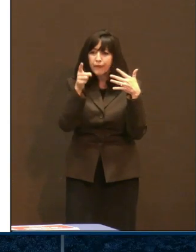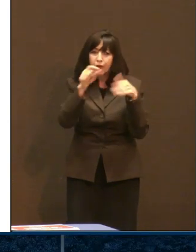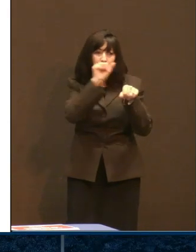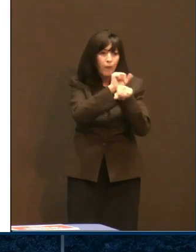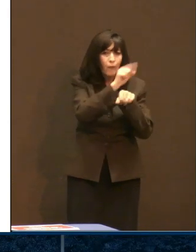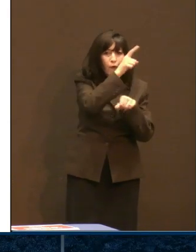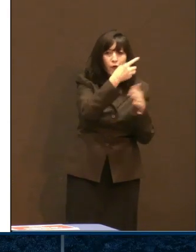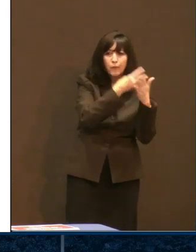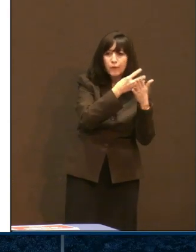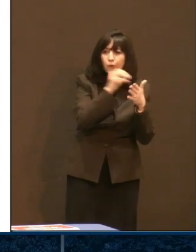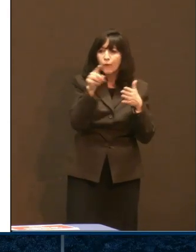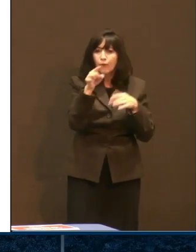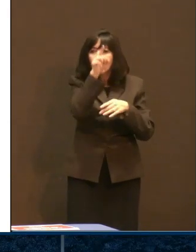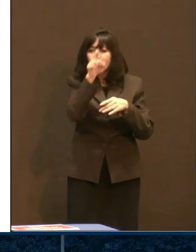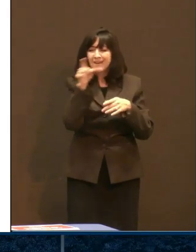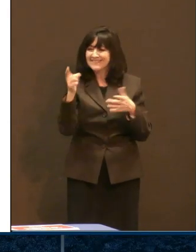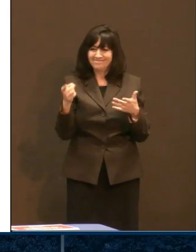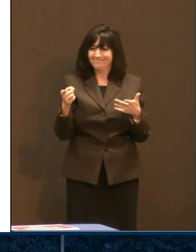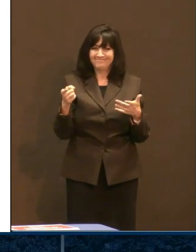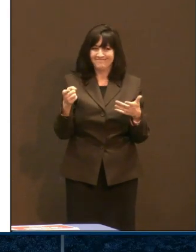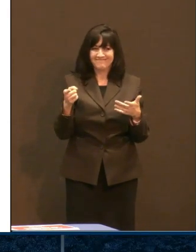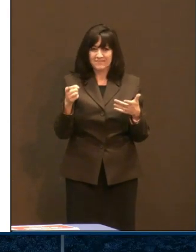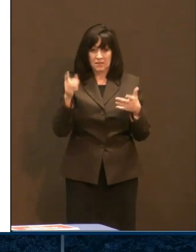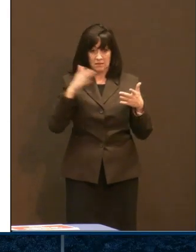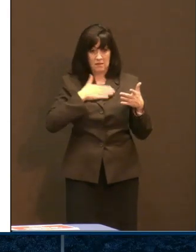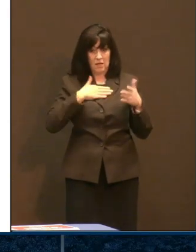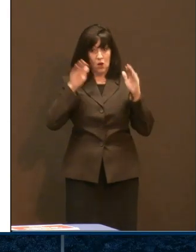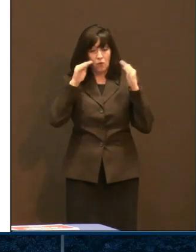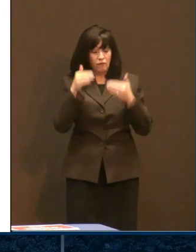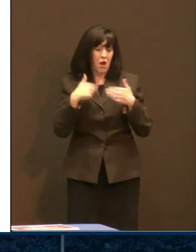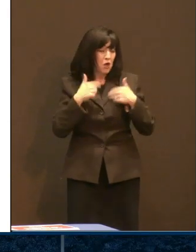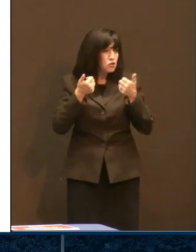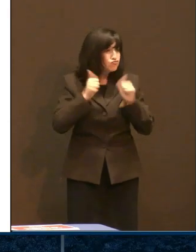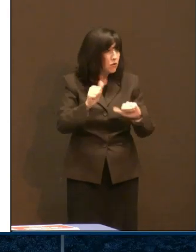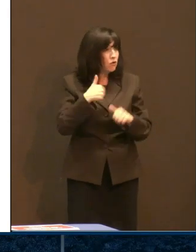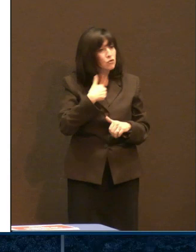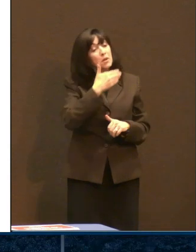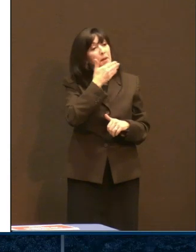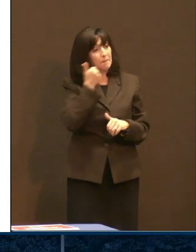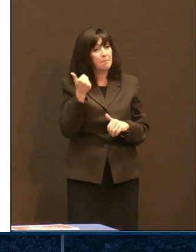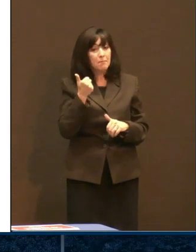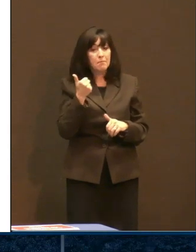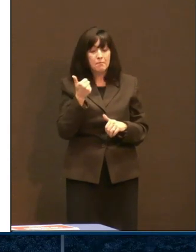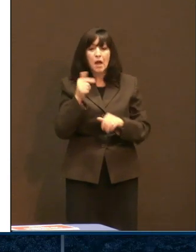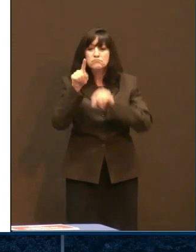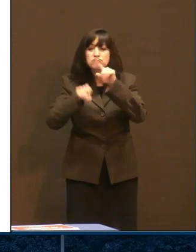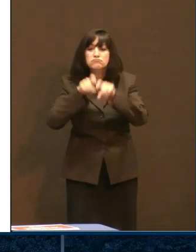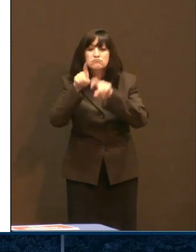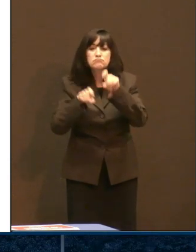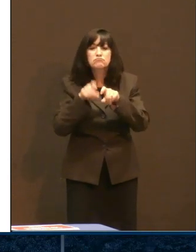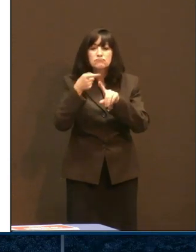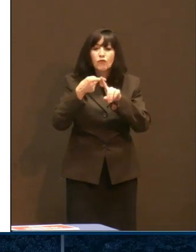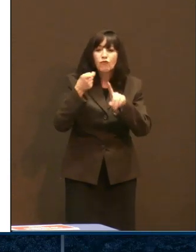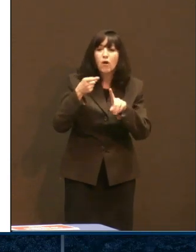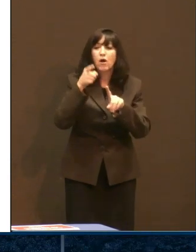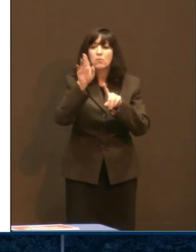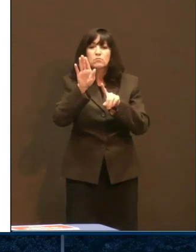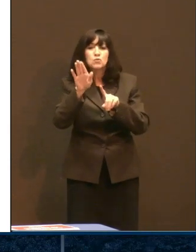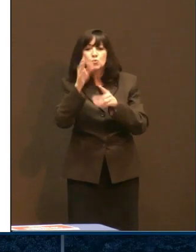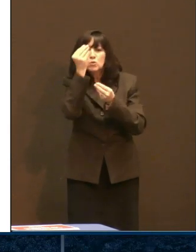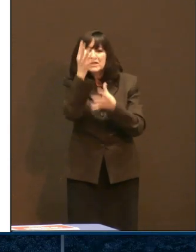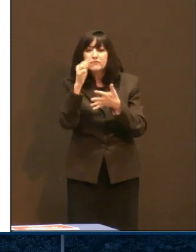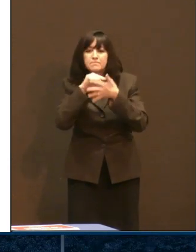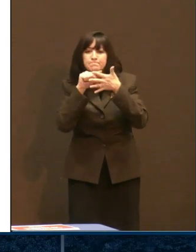So we'll continue to try to have as much transparency in those numbers as well. I'm not sure we can do